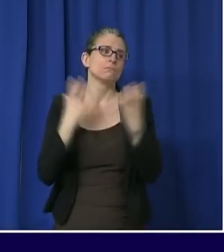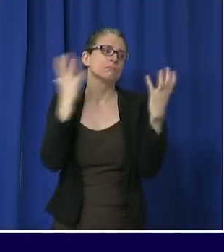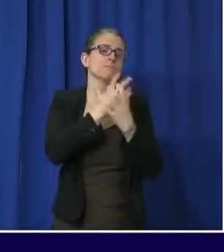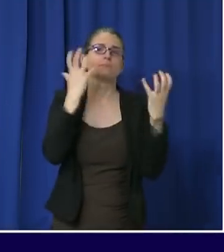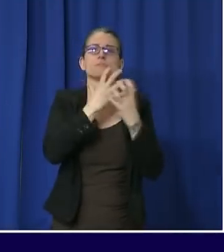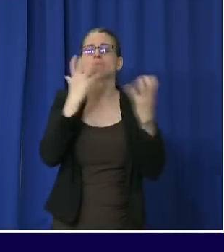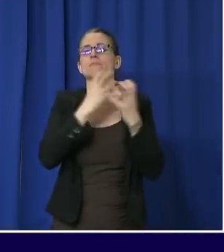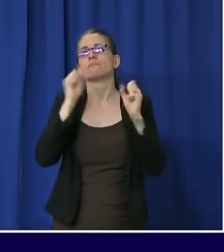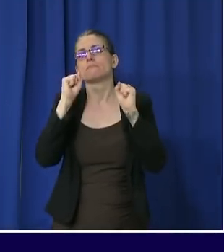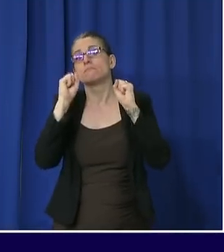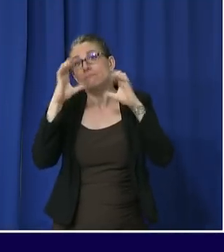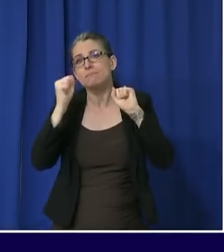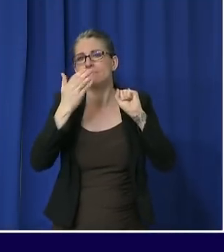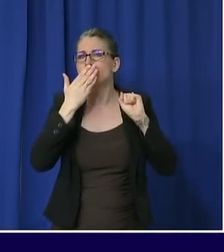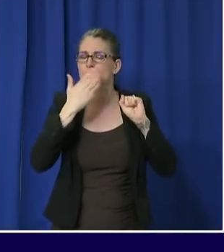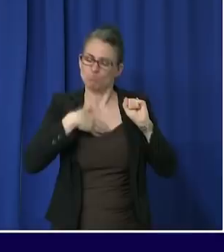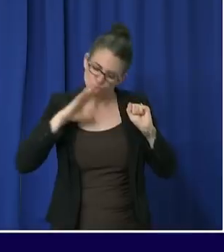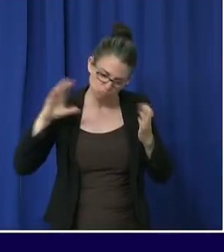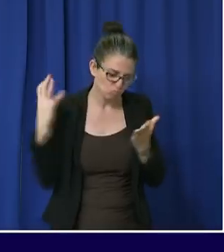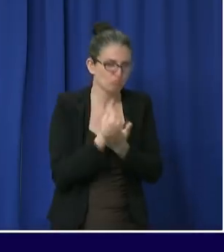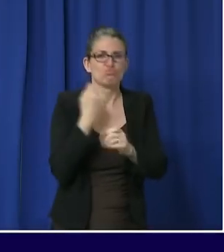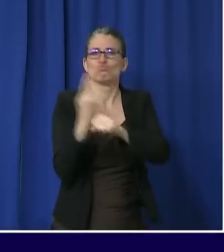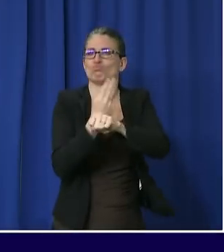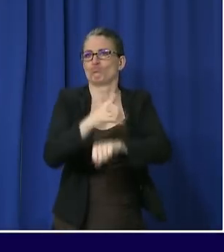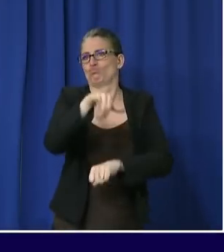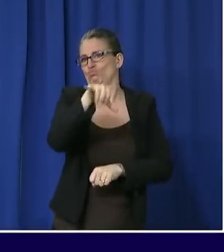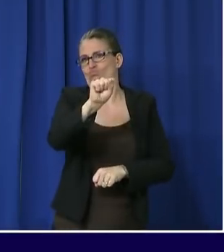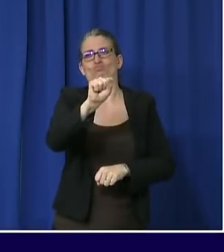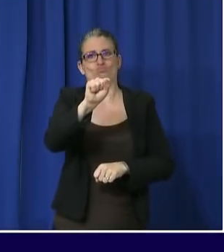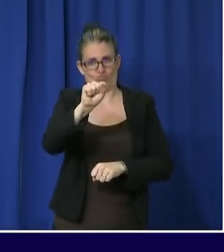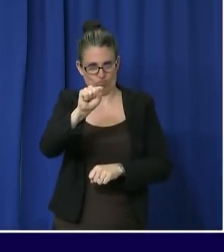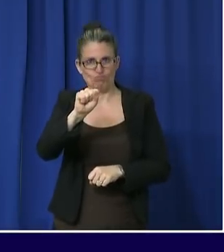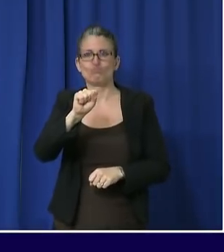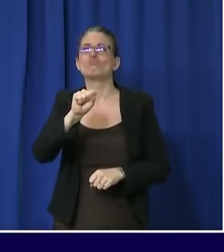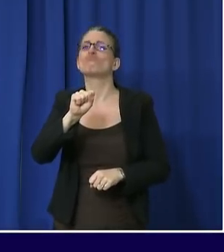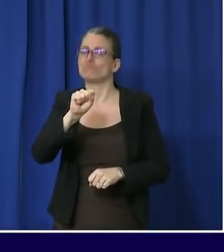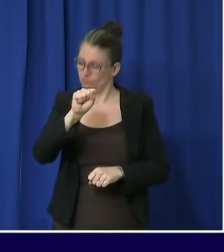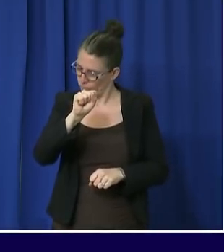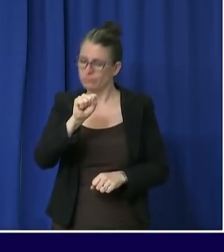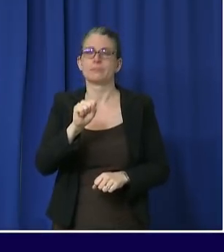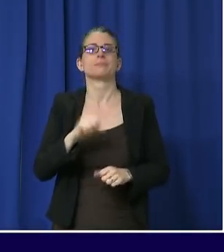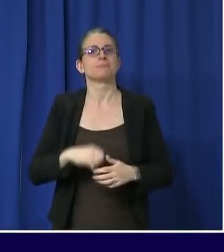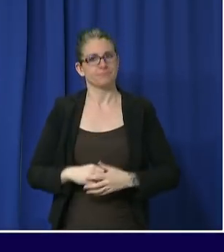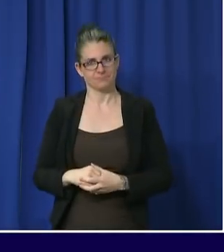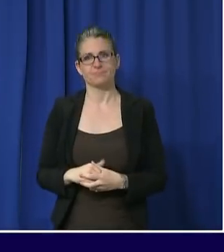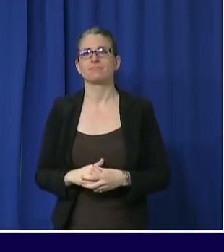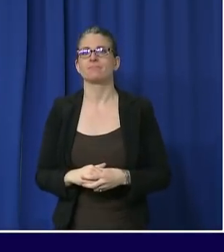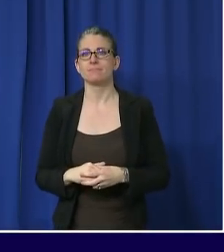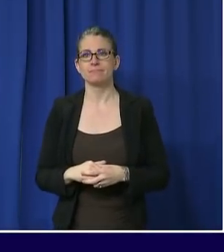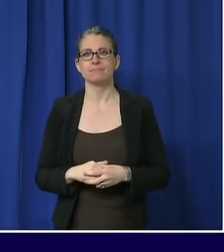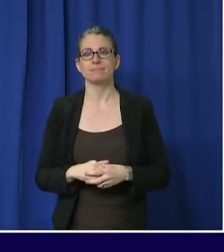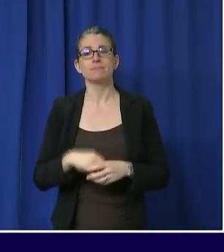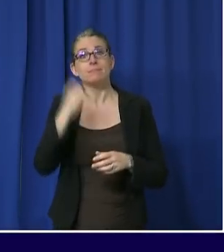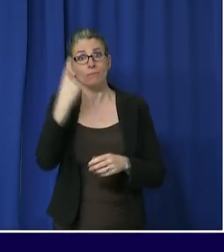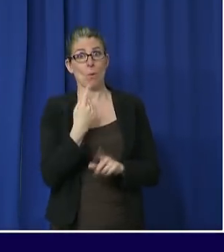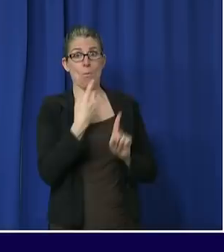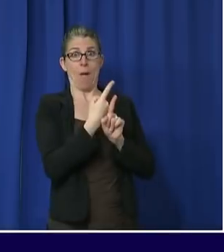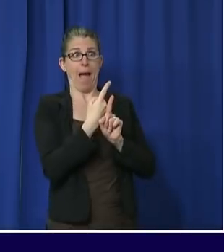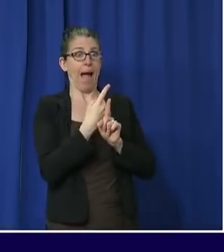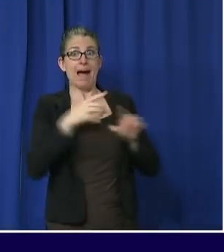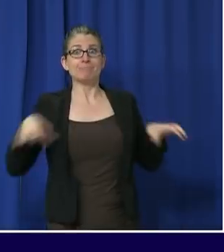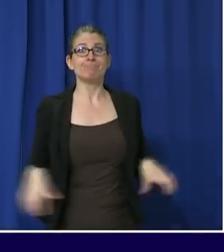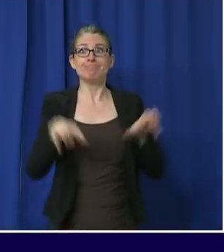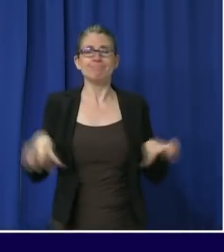today by healthcare workers across the state. Now, they're not the only group that's doing this. For example, the Open